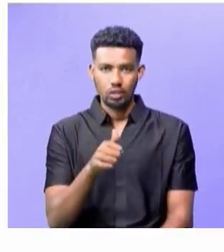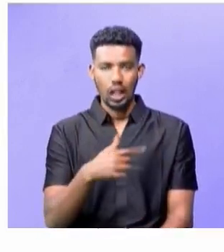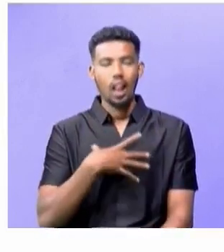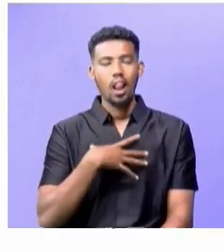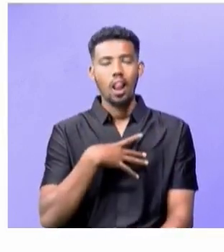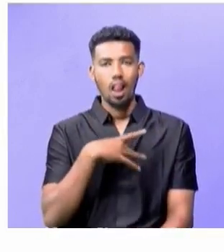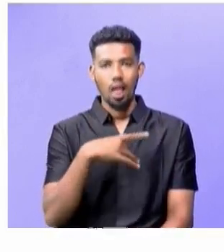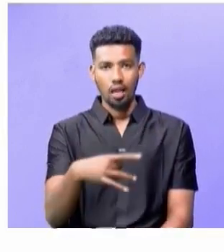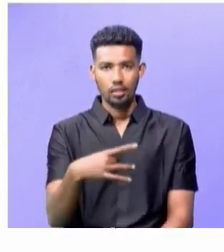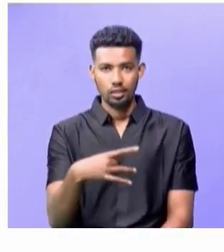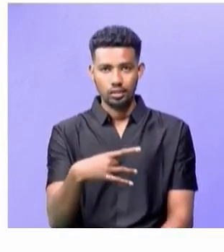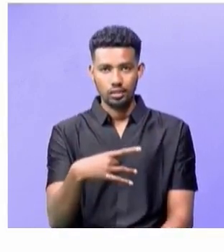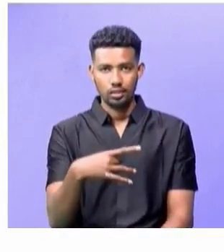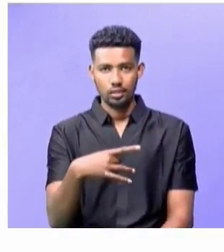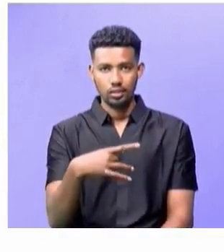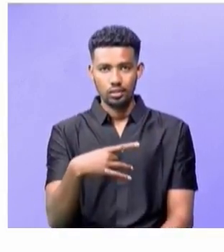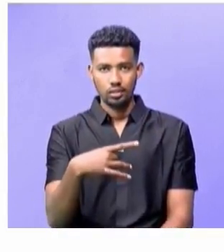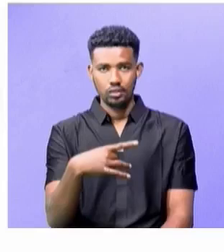like